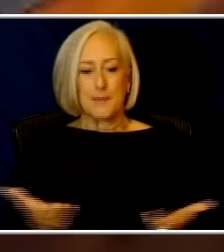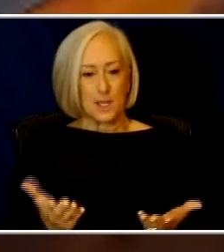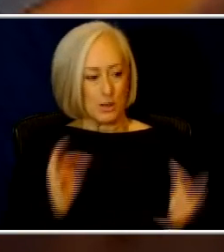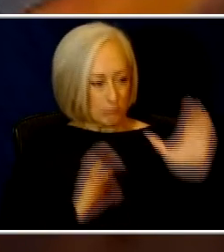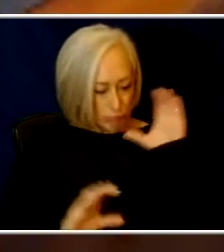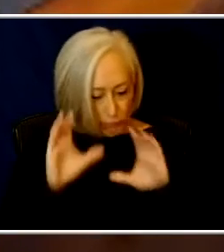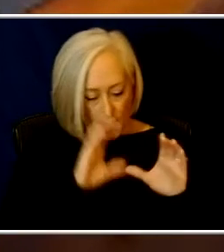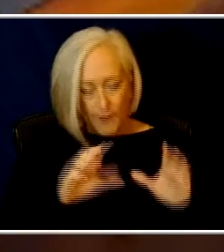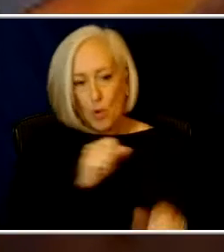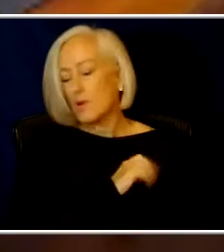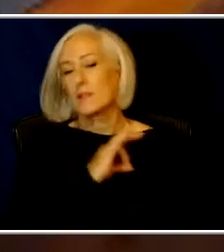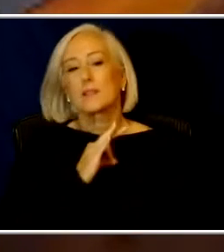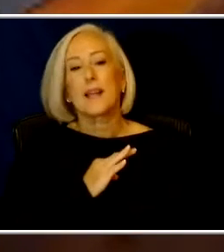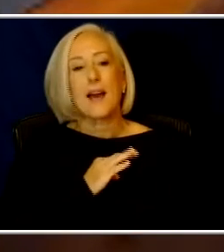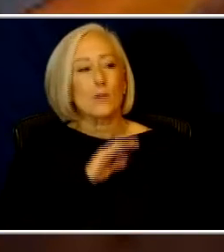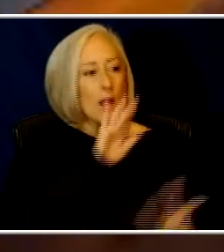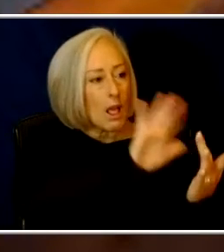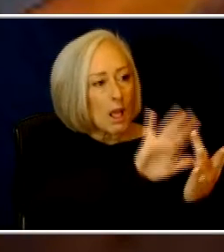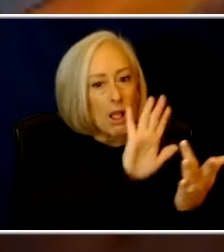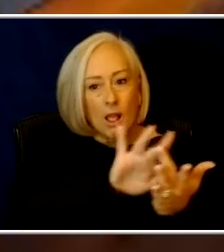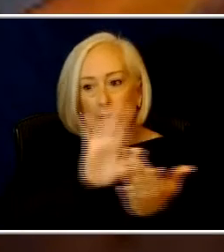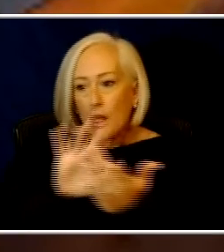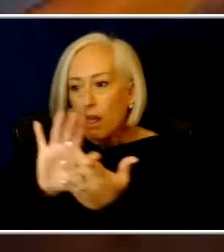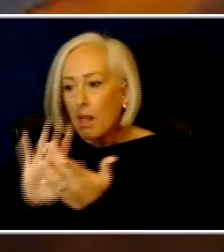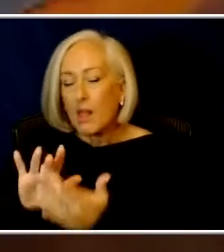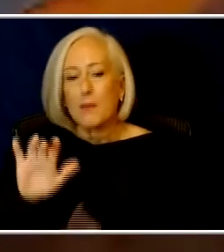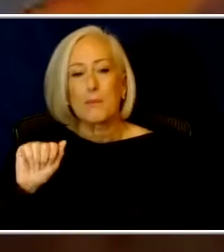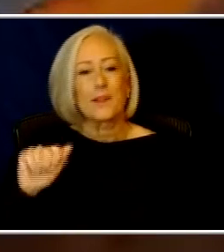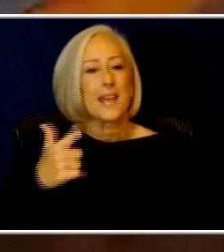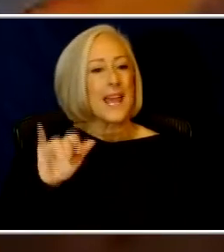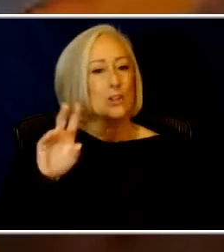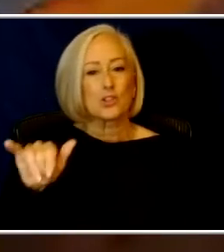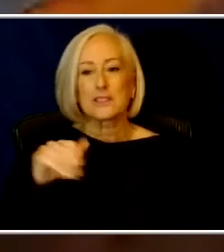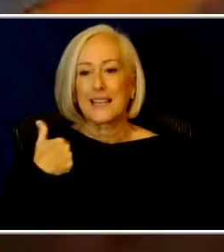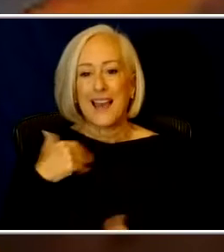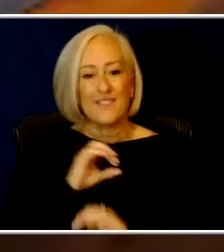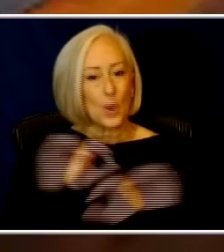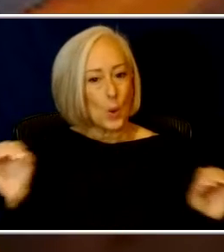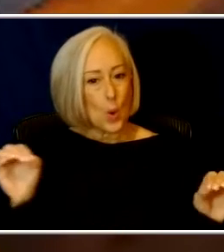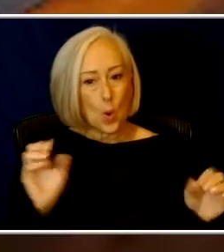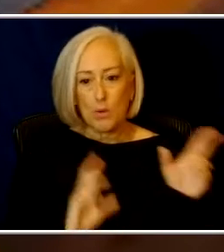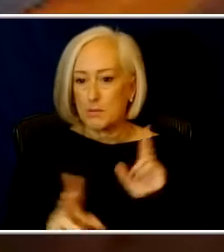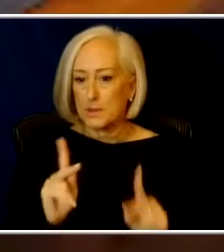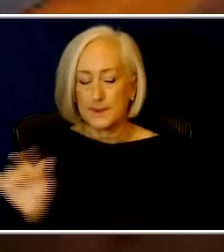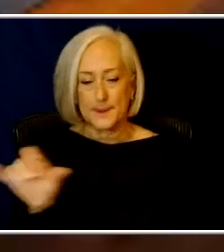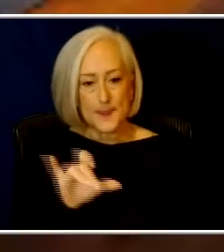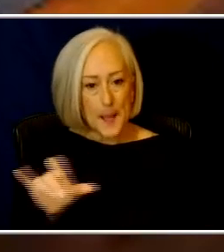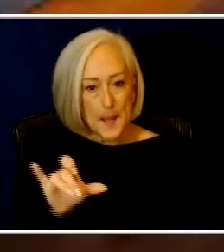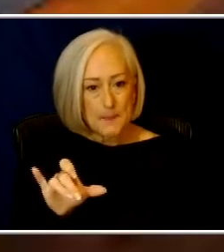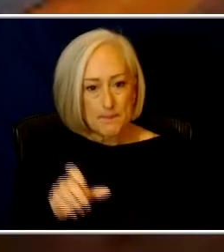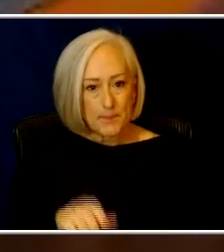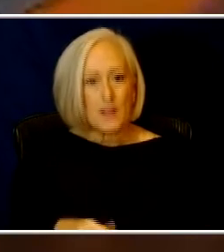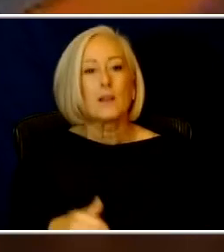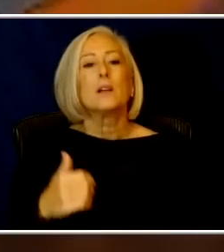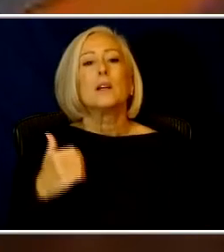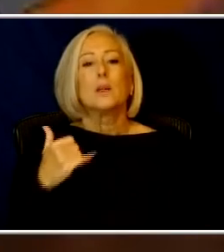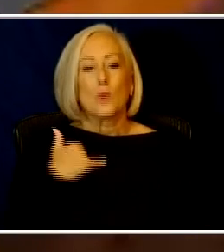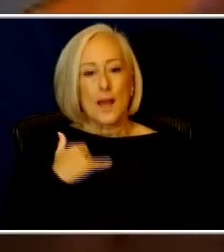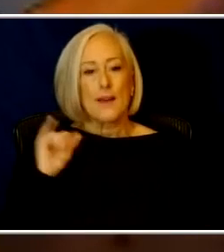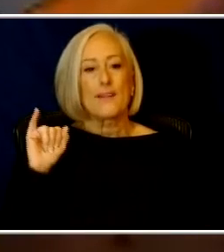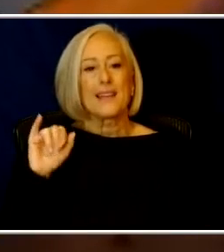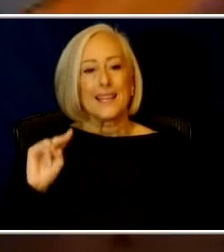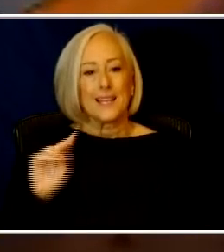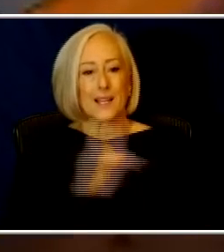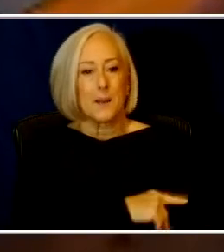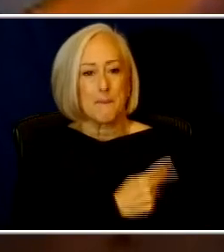reaching out for agency staff and the agencies can't get us anyone. We run a number of inpatient behavioral health beds, and staffing